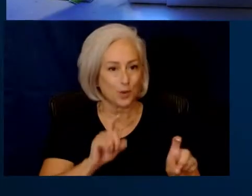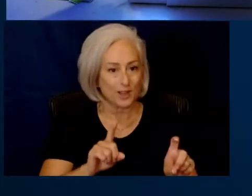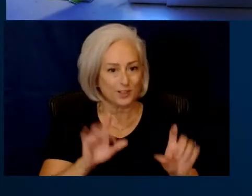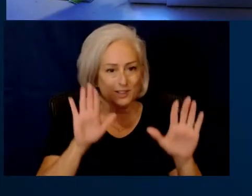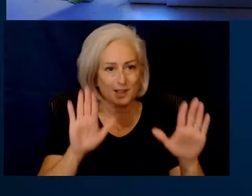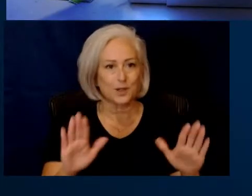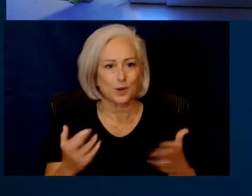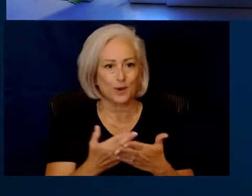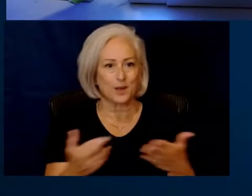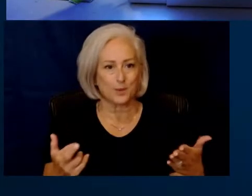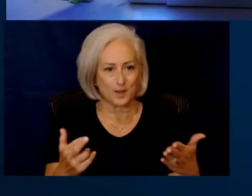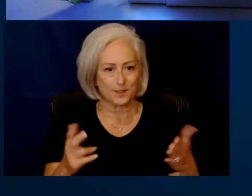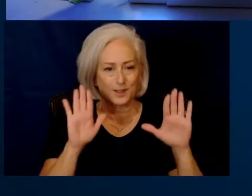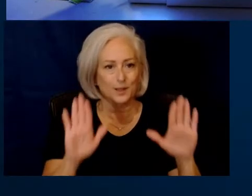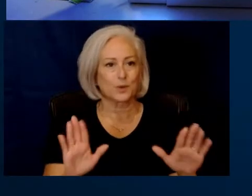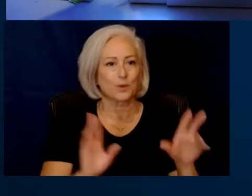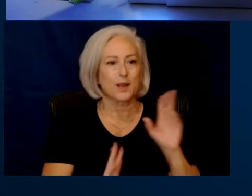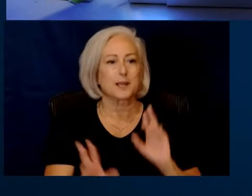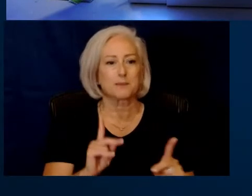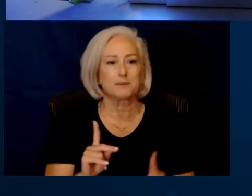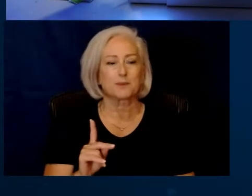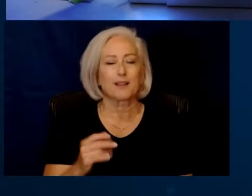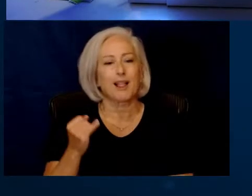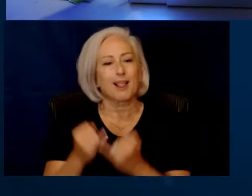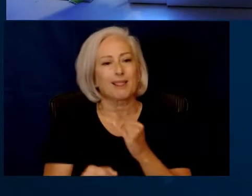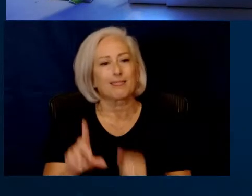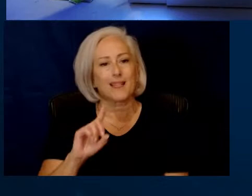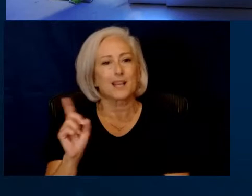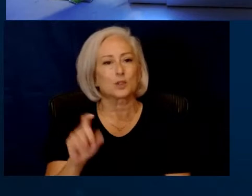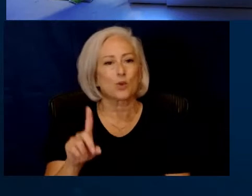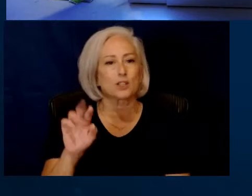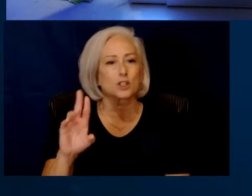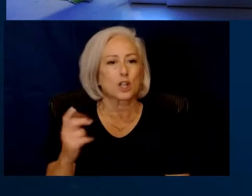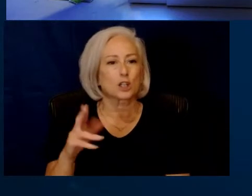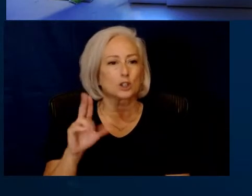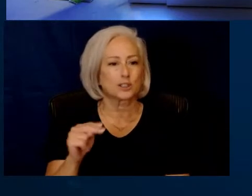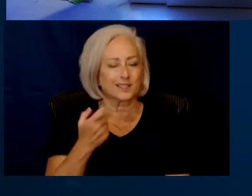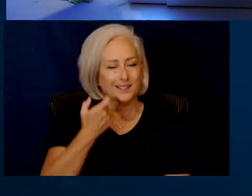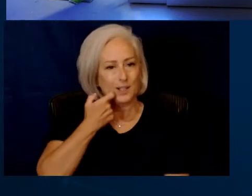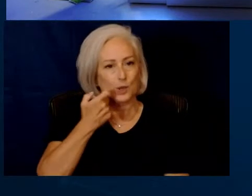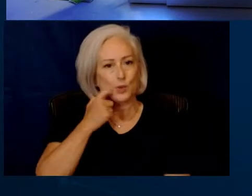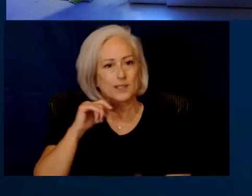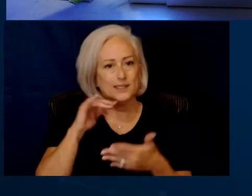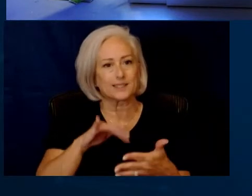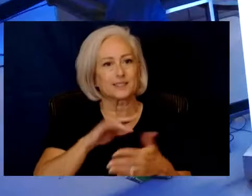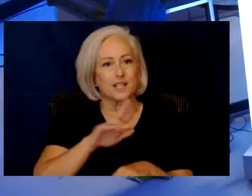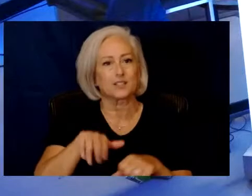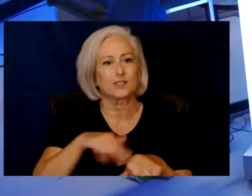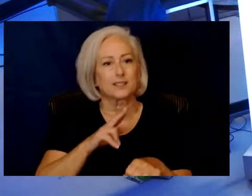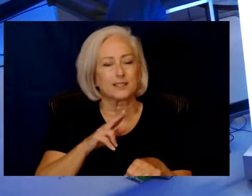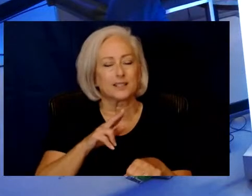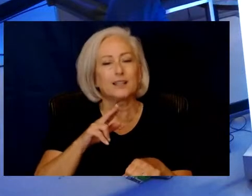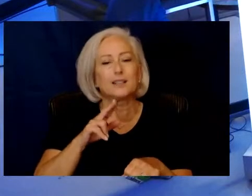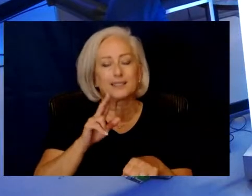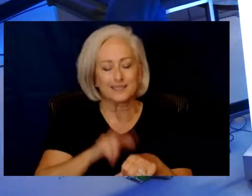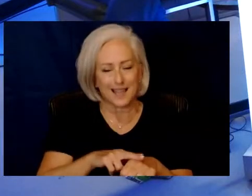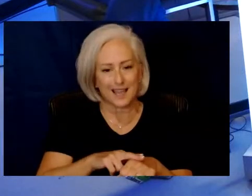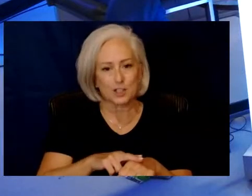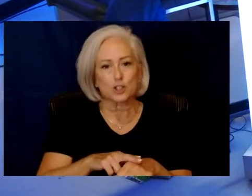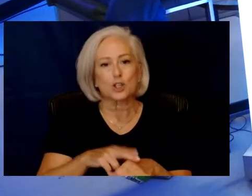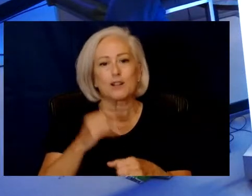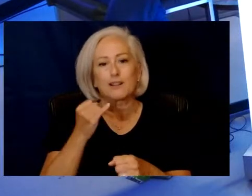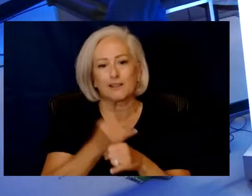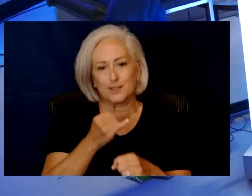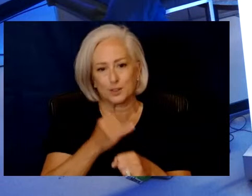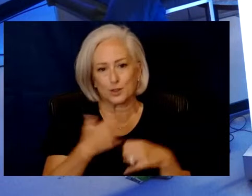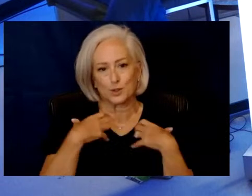Chen, one last question for you. There was a recent study by the National Institute of Health that says a Mediterranean diet can